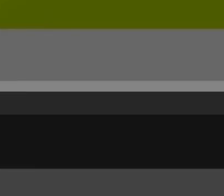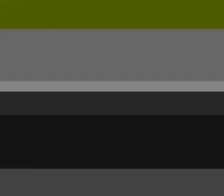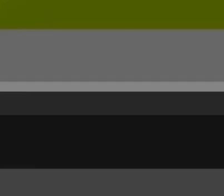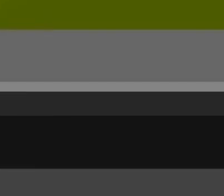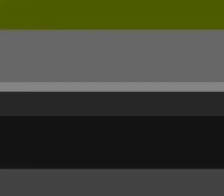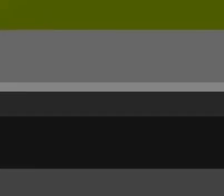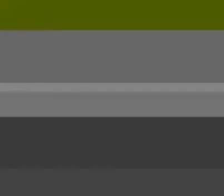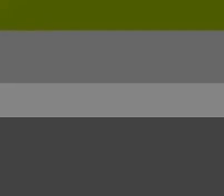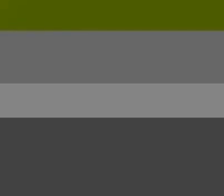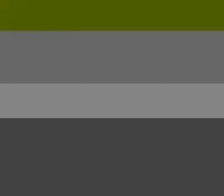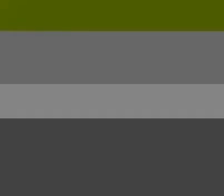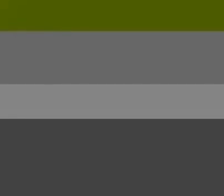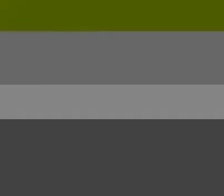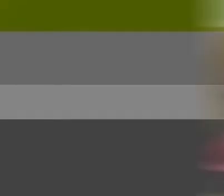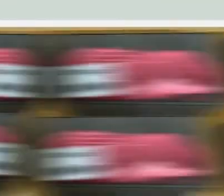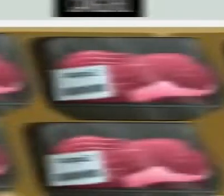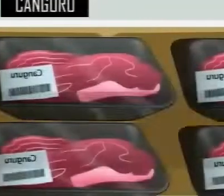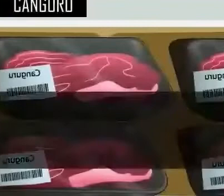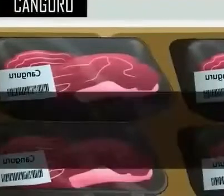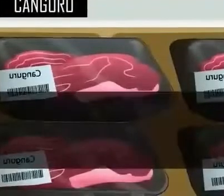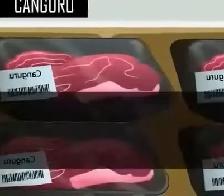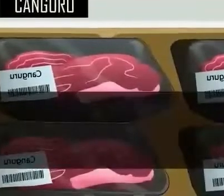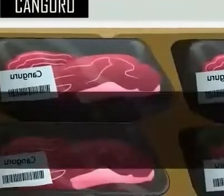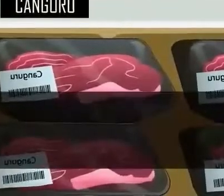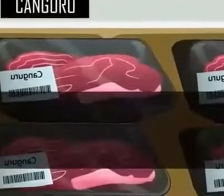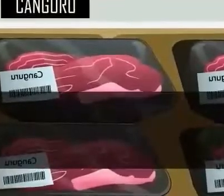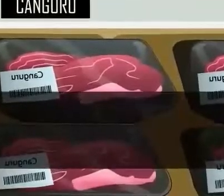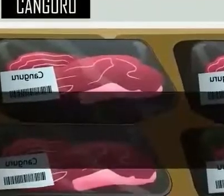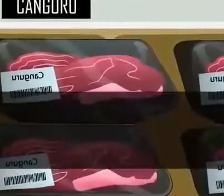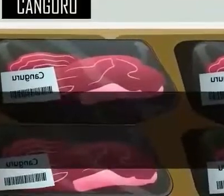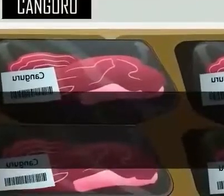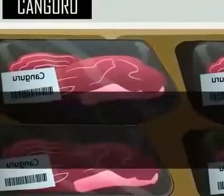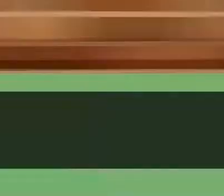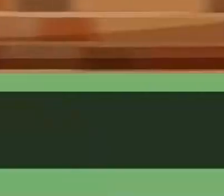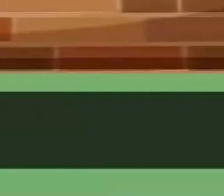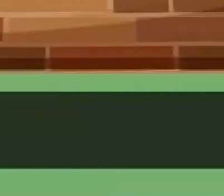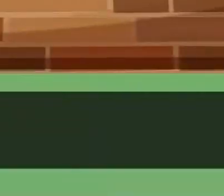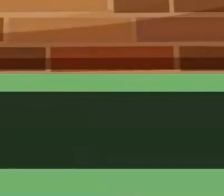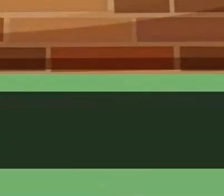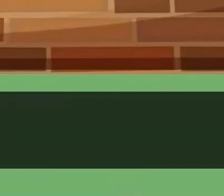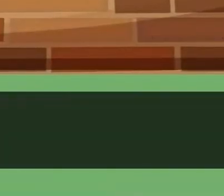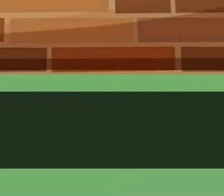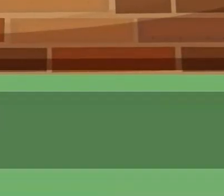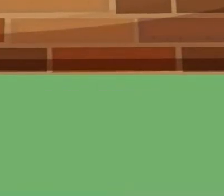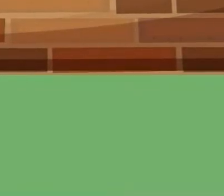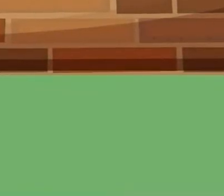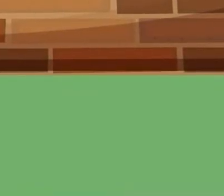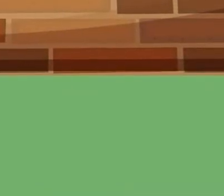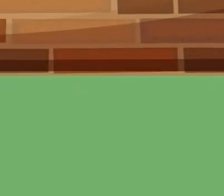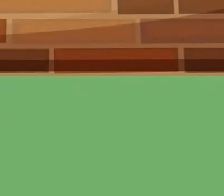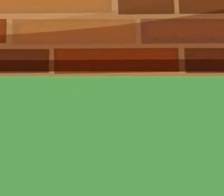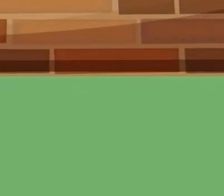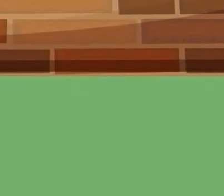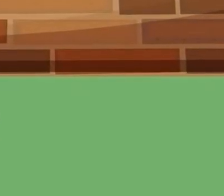to exercise. They bought fresh kangaroo meat to grill at home.